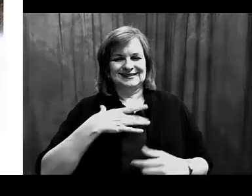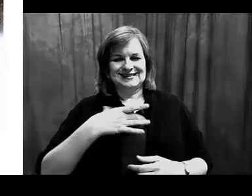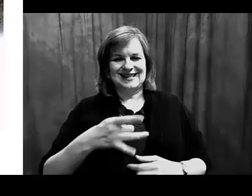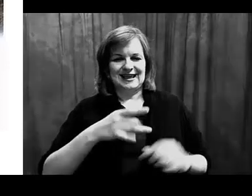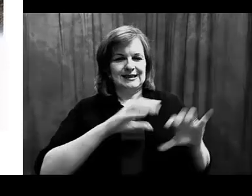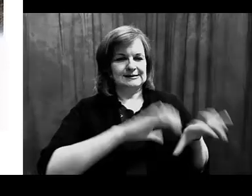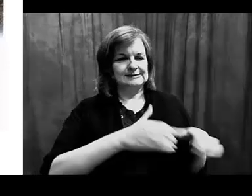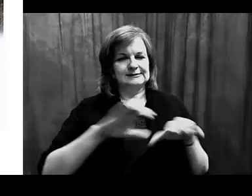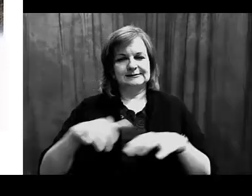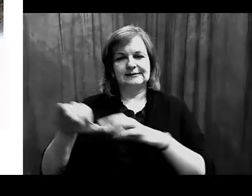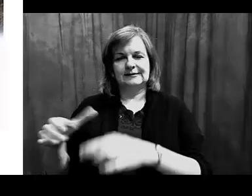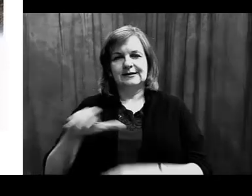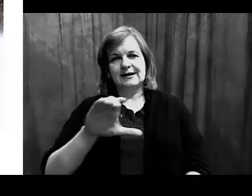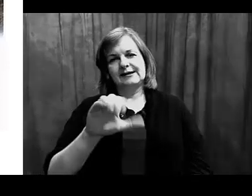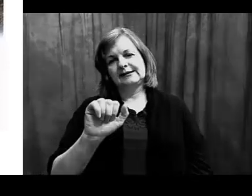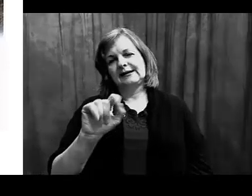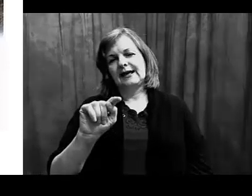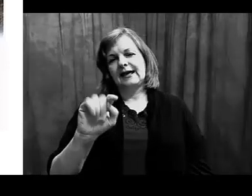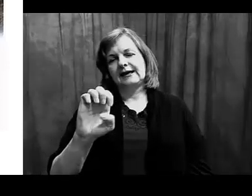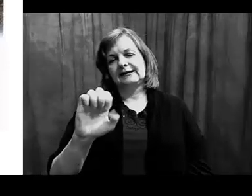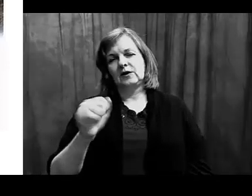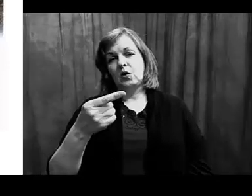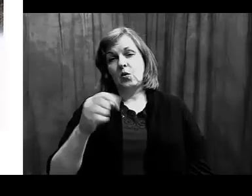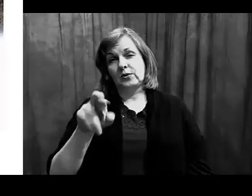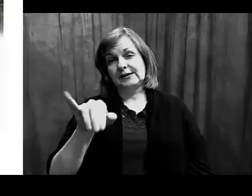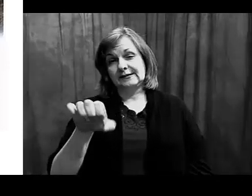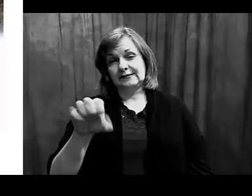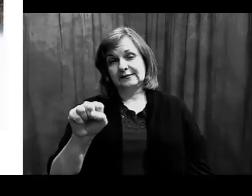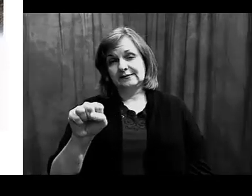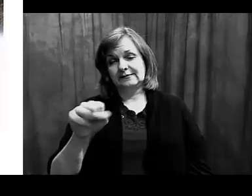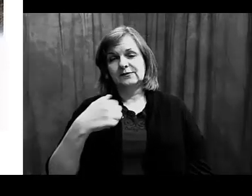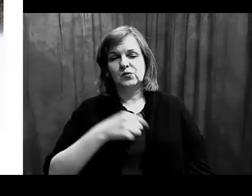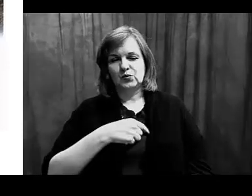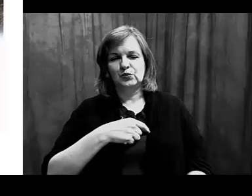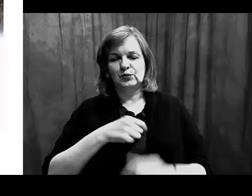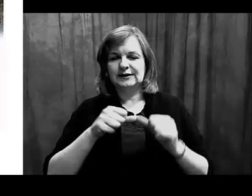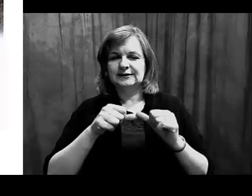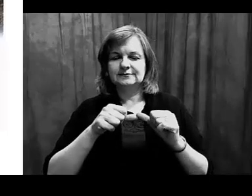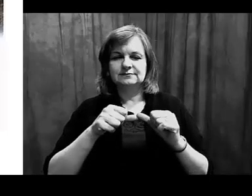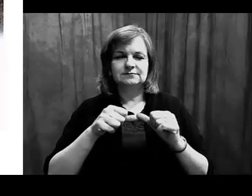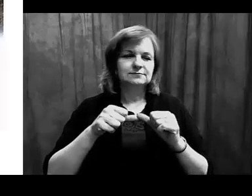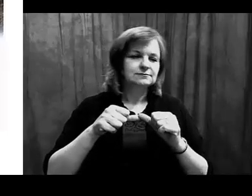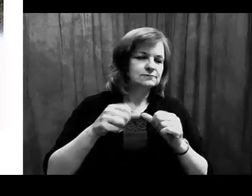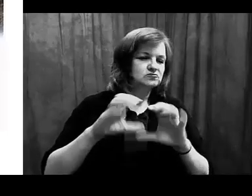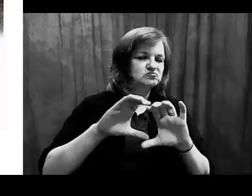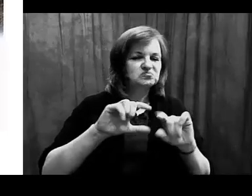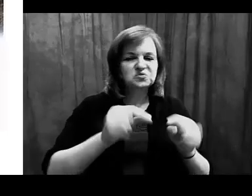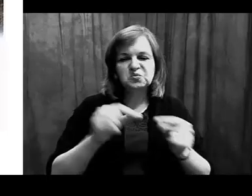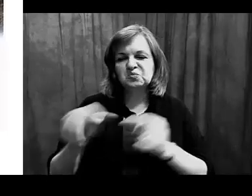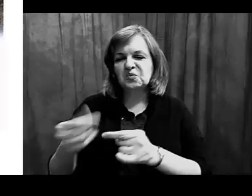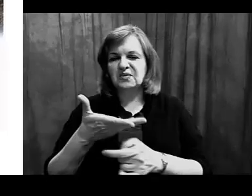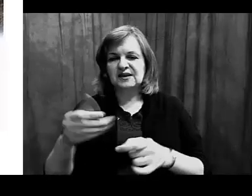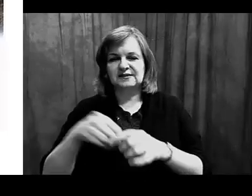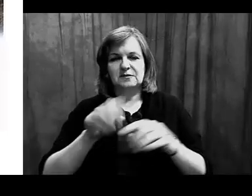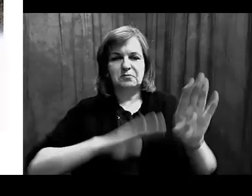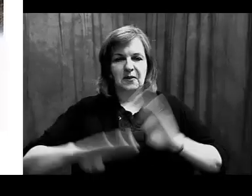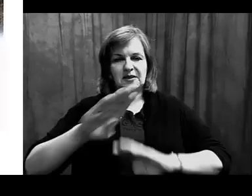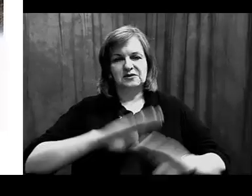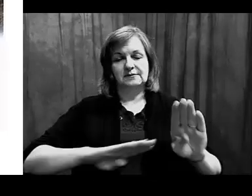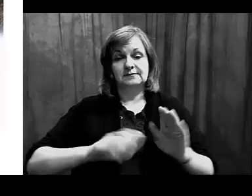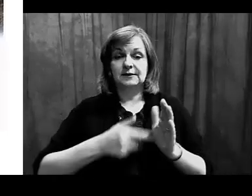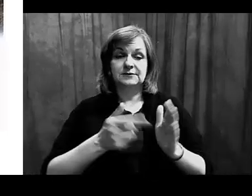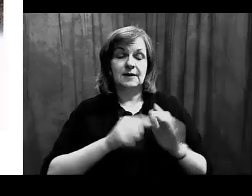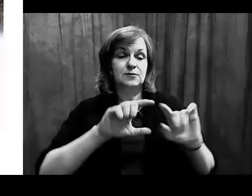into categories. So often what you will see in biology is we spend a lot of time grouping